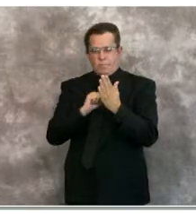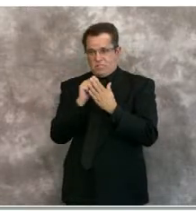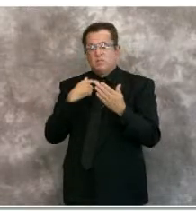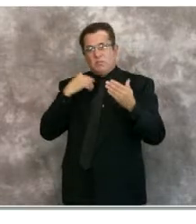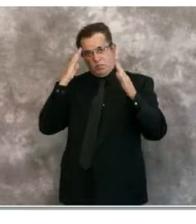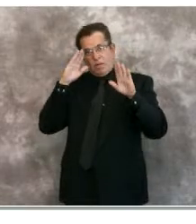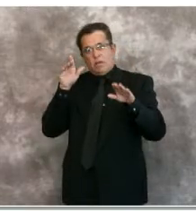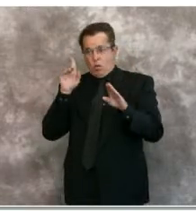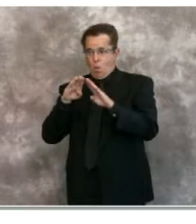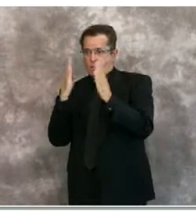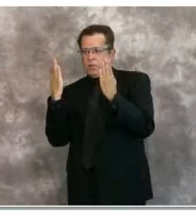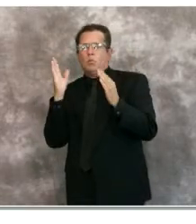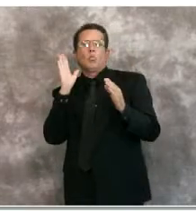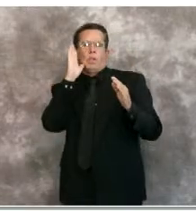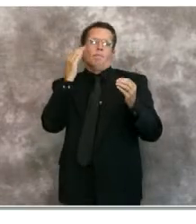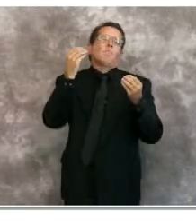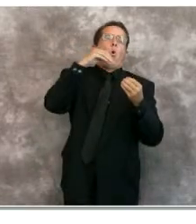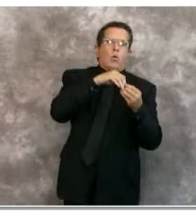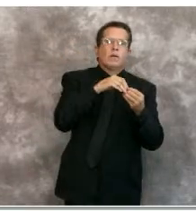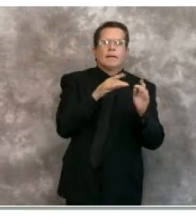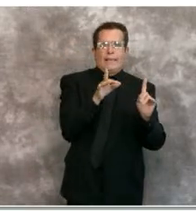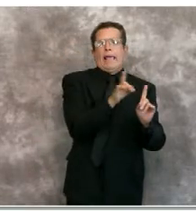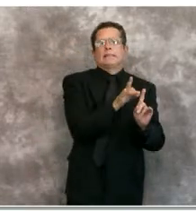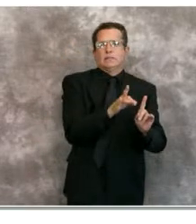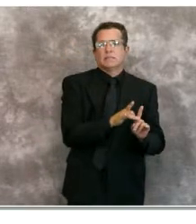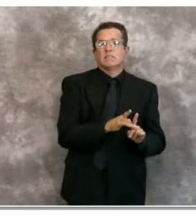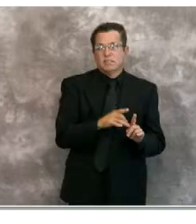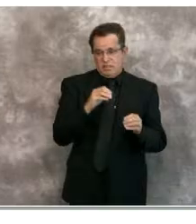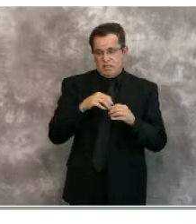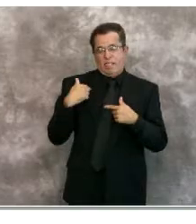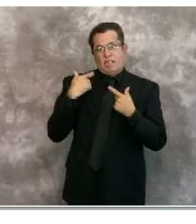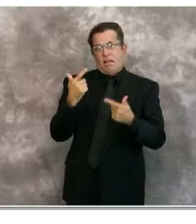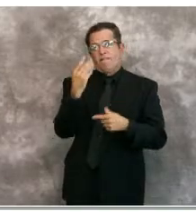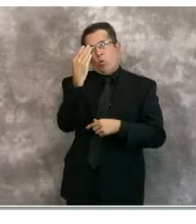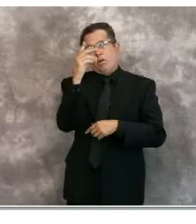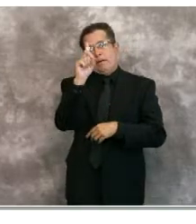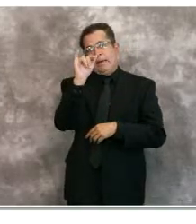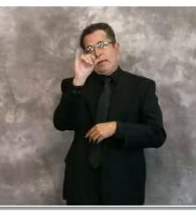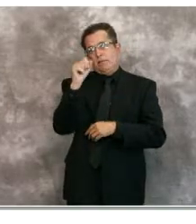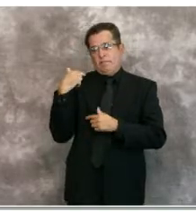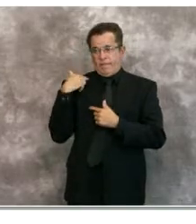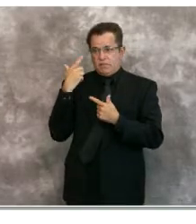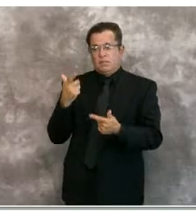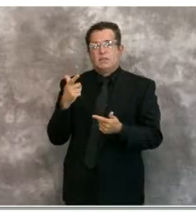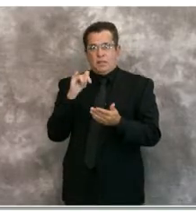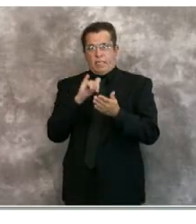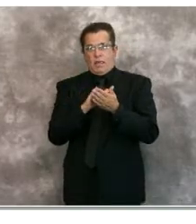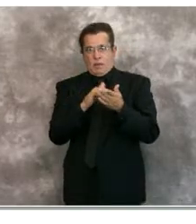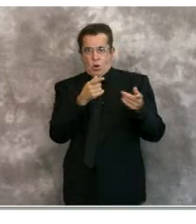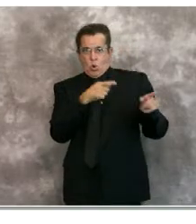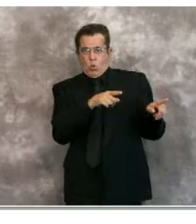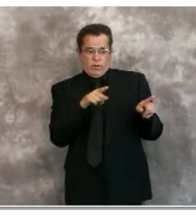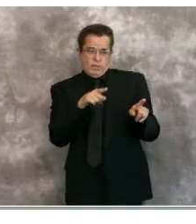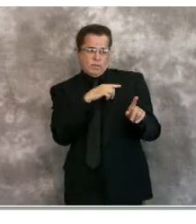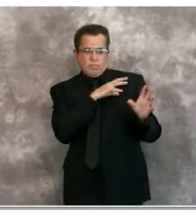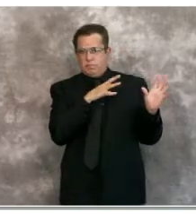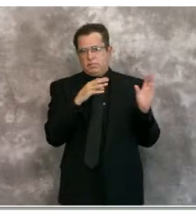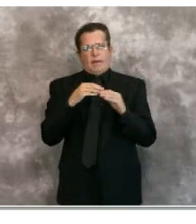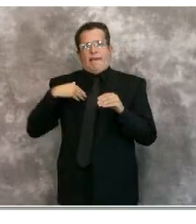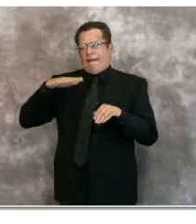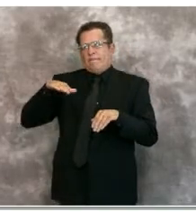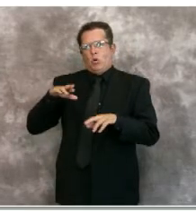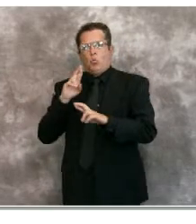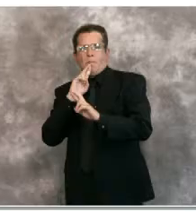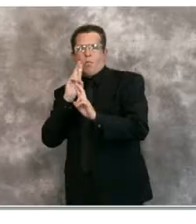new cases with reopening. In the last 14 days, all of the cases that would occur in that period have not yet been